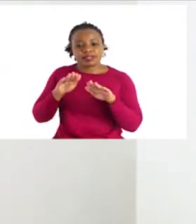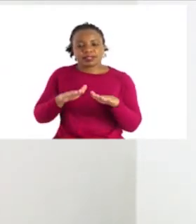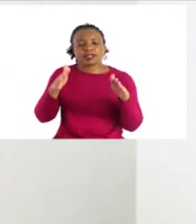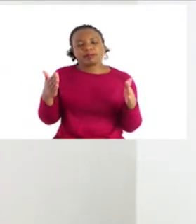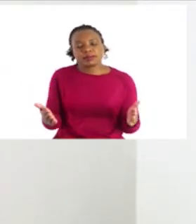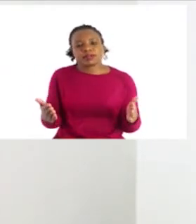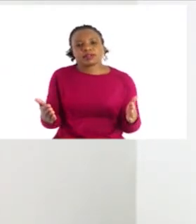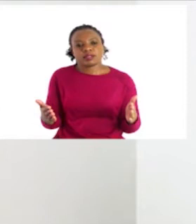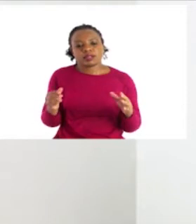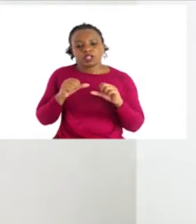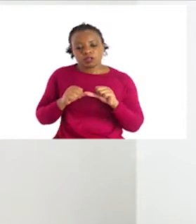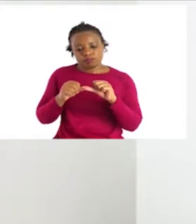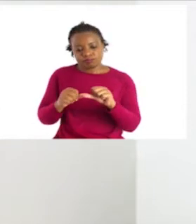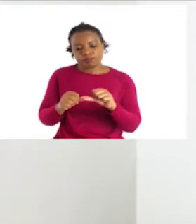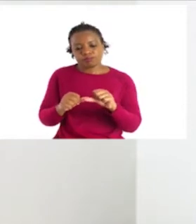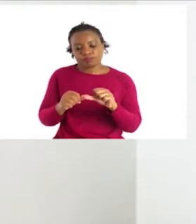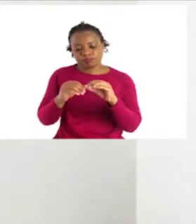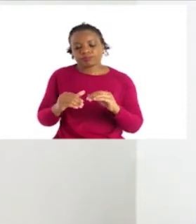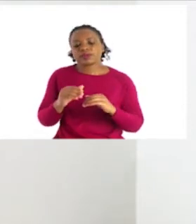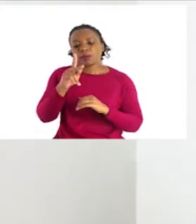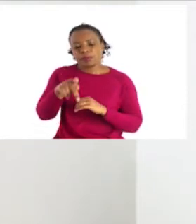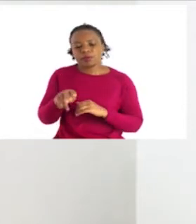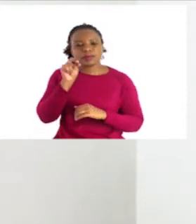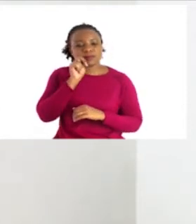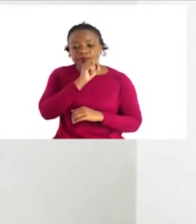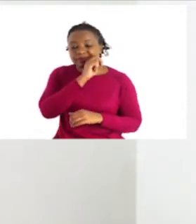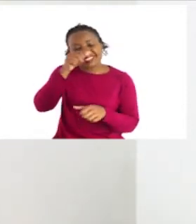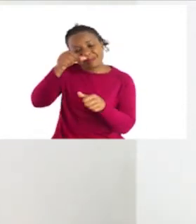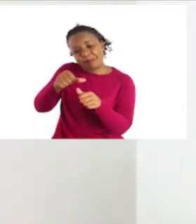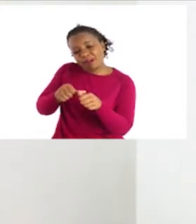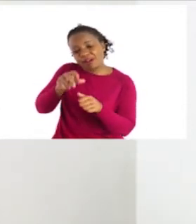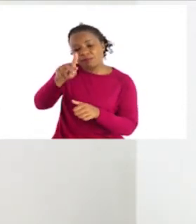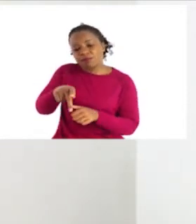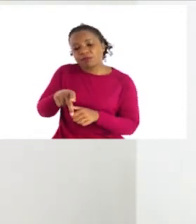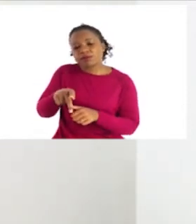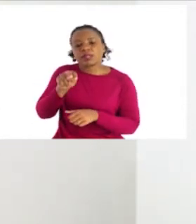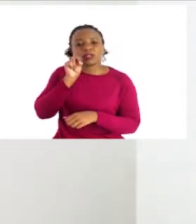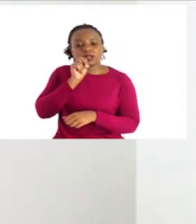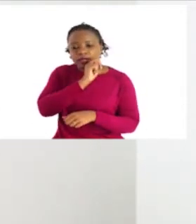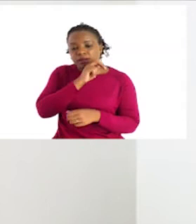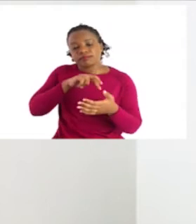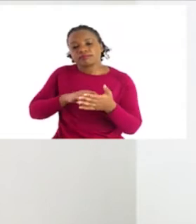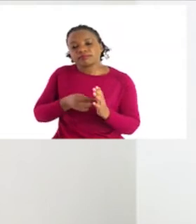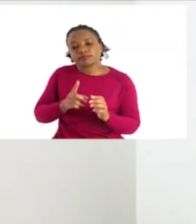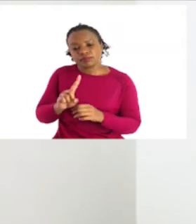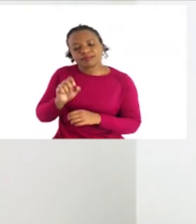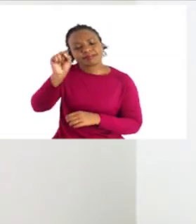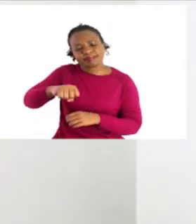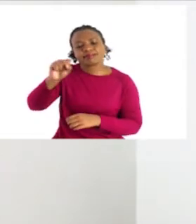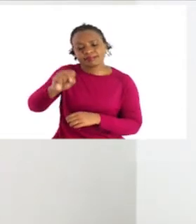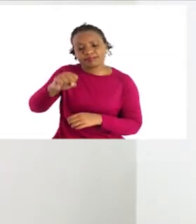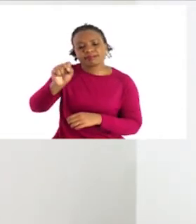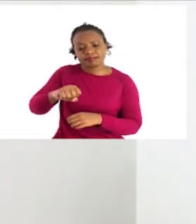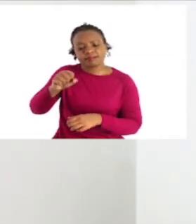tables. Moving on to proper nouns. Chanel, can you still remember what a proper noun is? Yippee, yippee. She can still